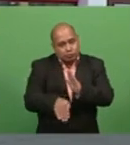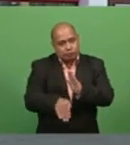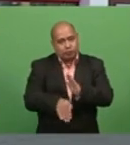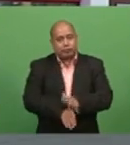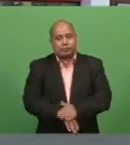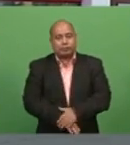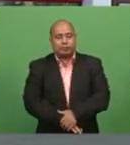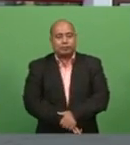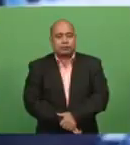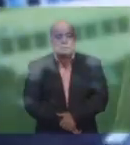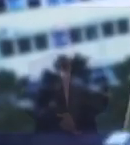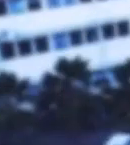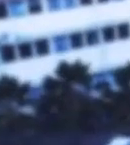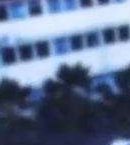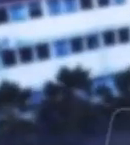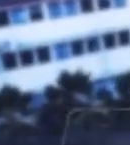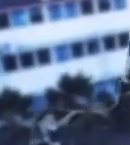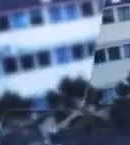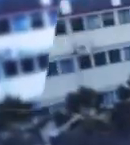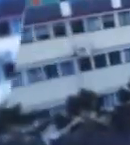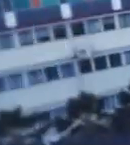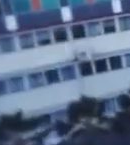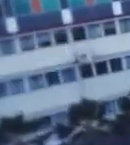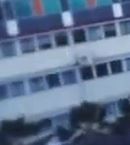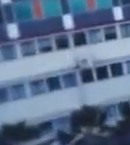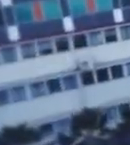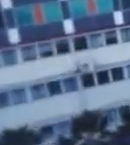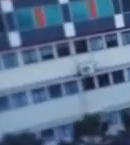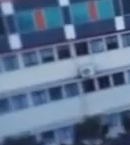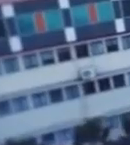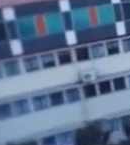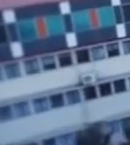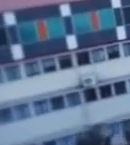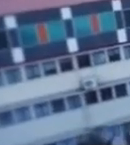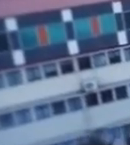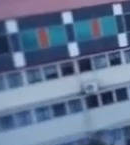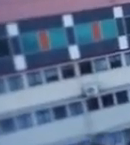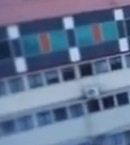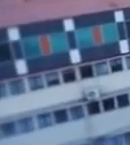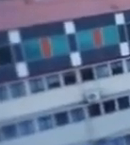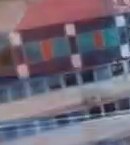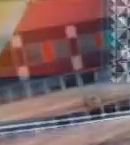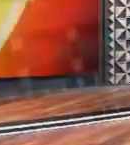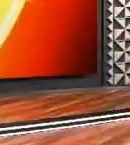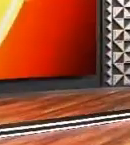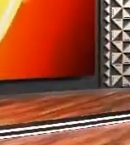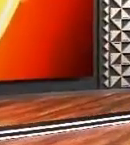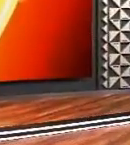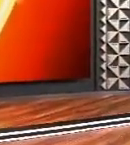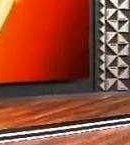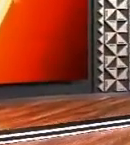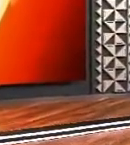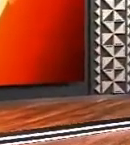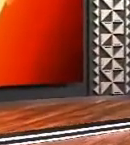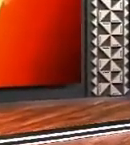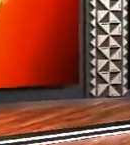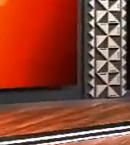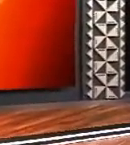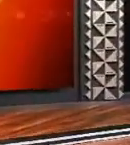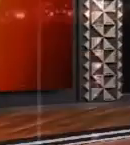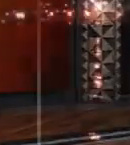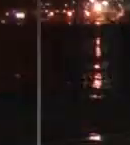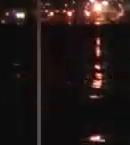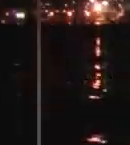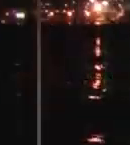nosedive. From the studios of FBC Suva, Jackie Smith. Domestic violence cases